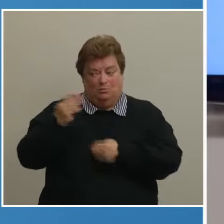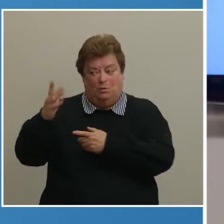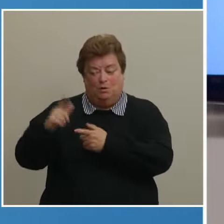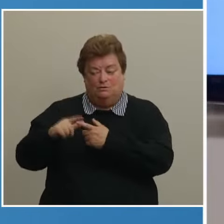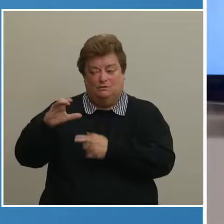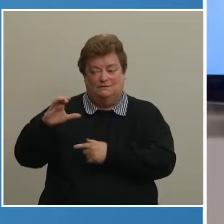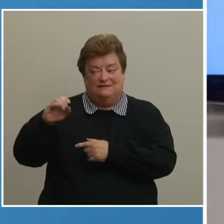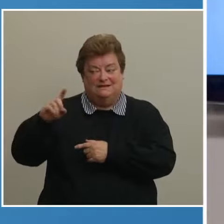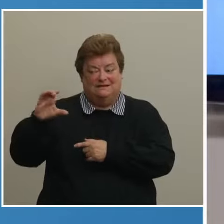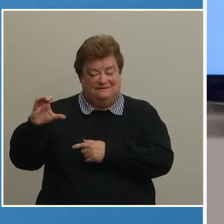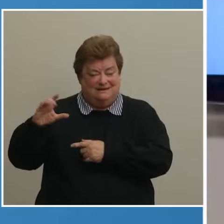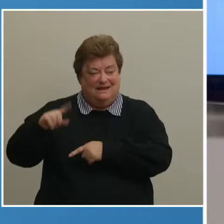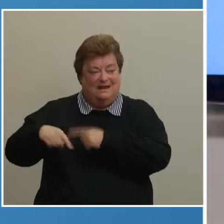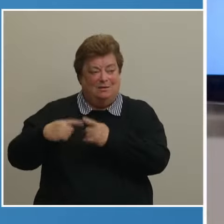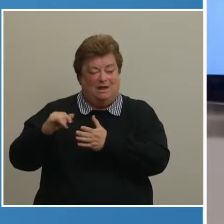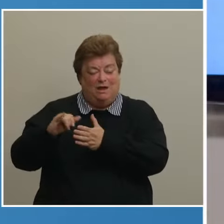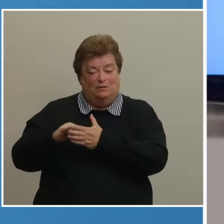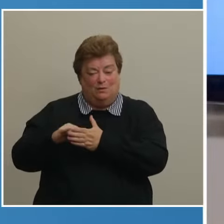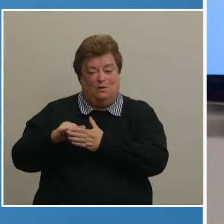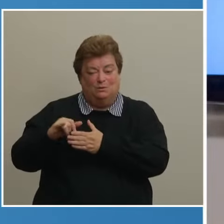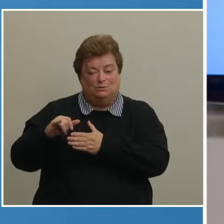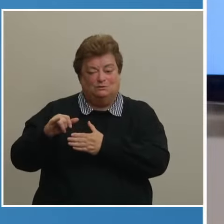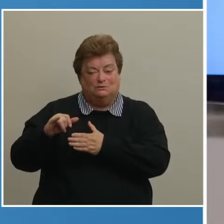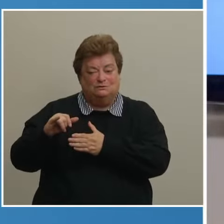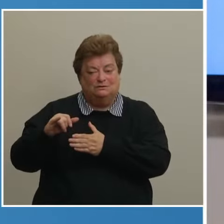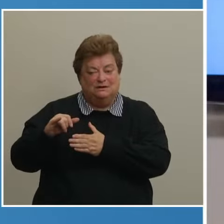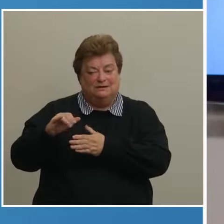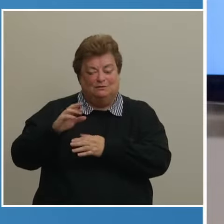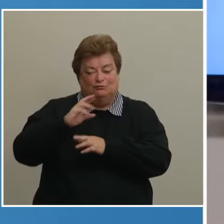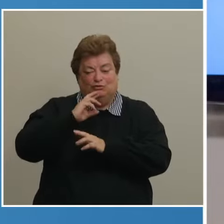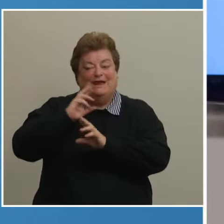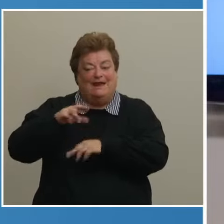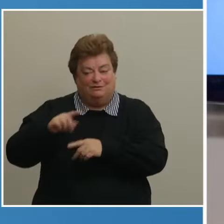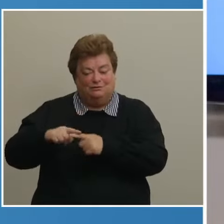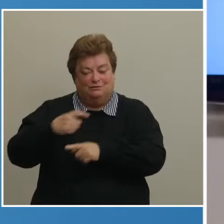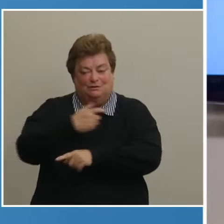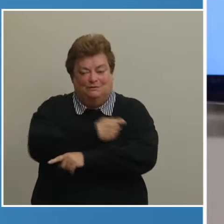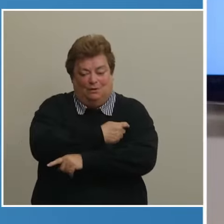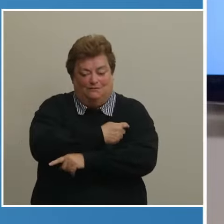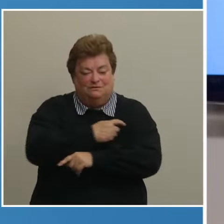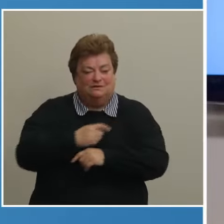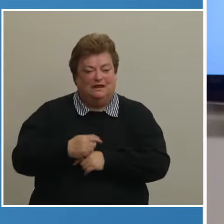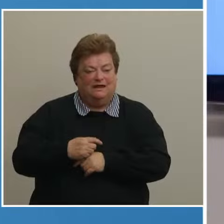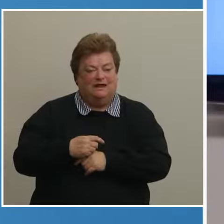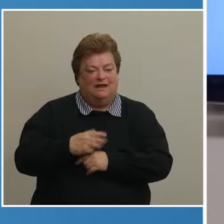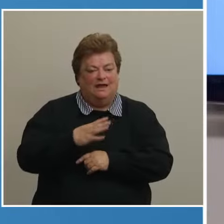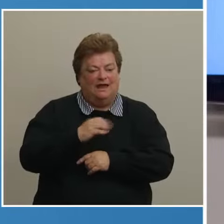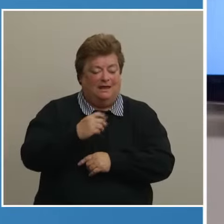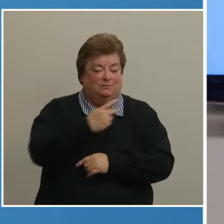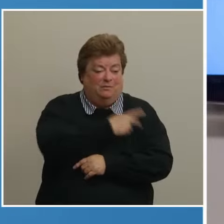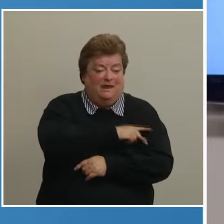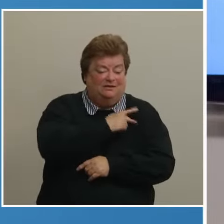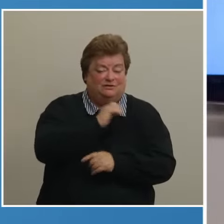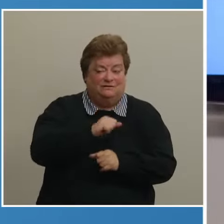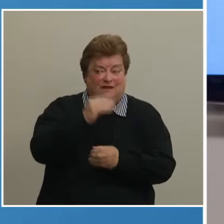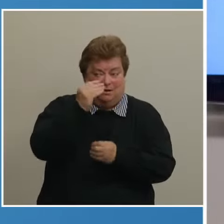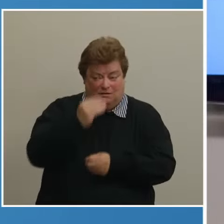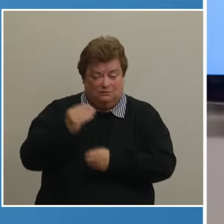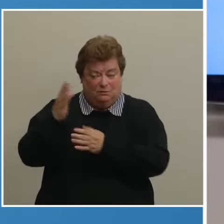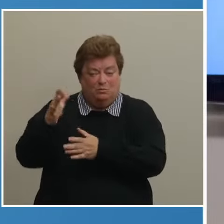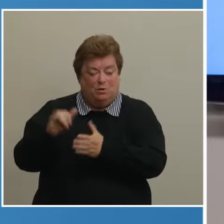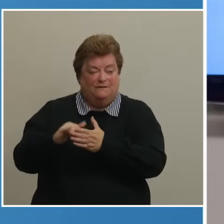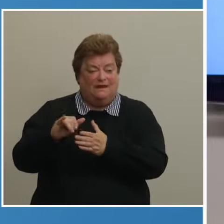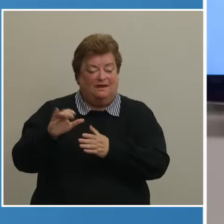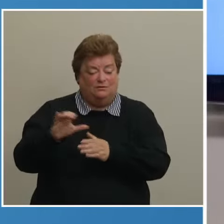adverse reaction site, and all providers and even patients are able to do that, and we certainly encourage